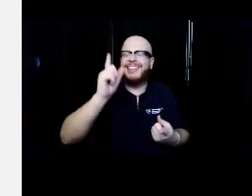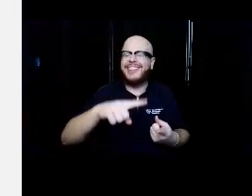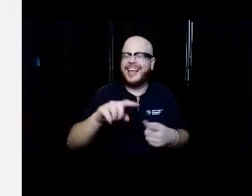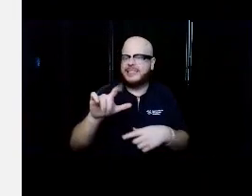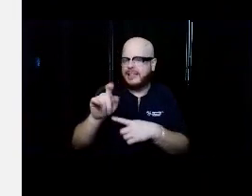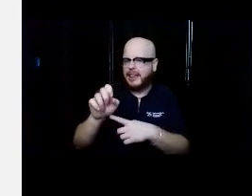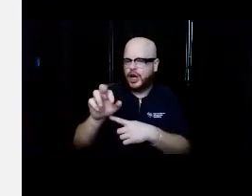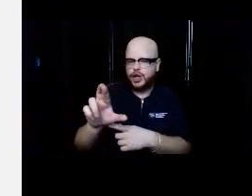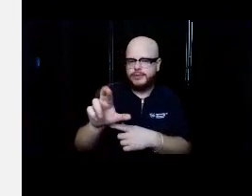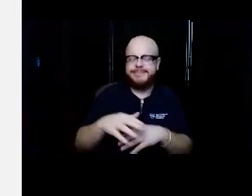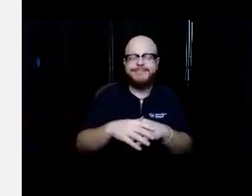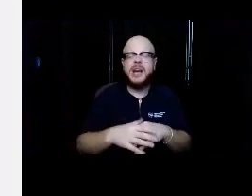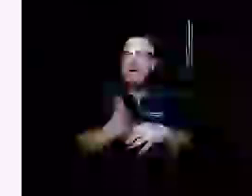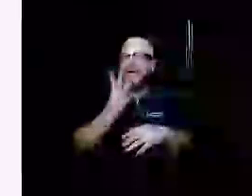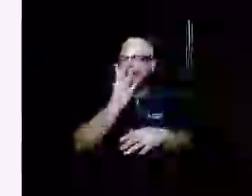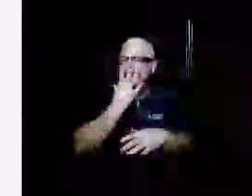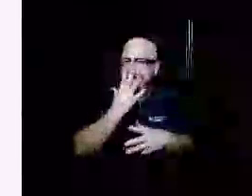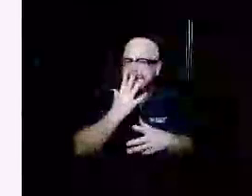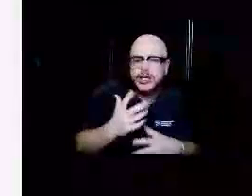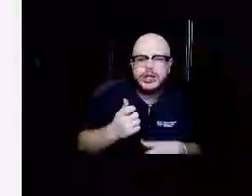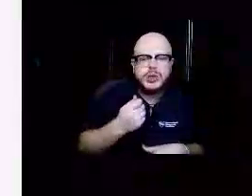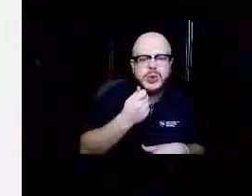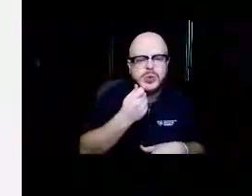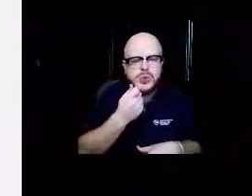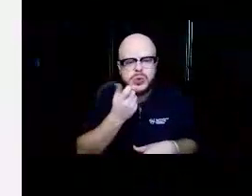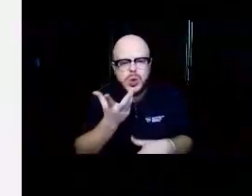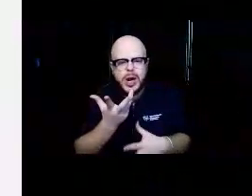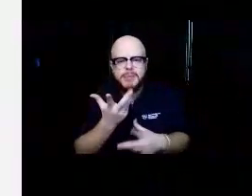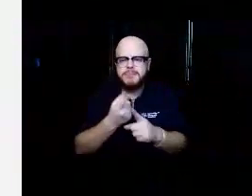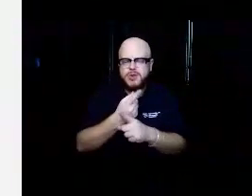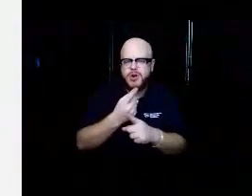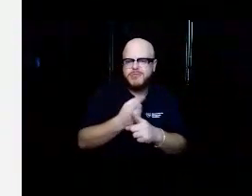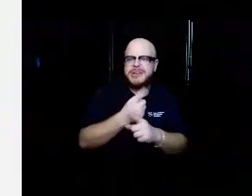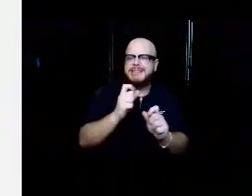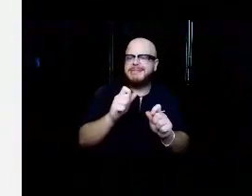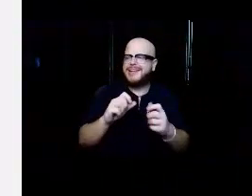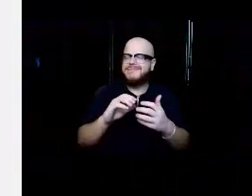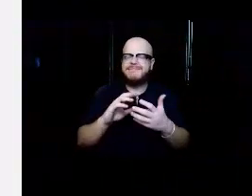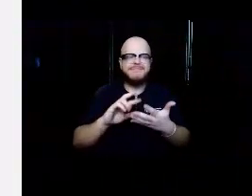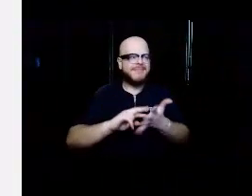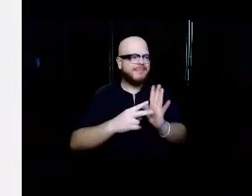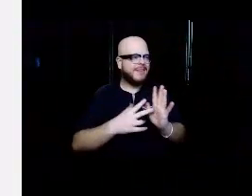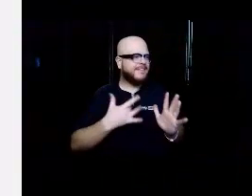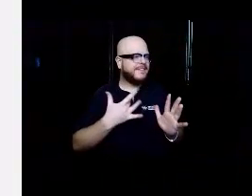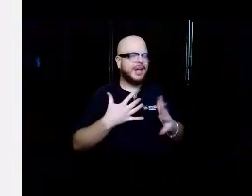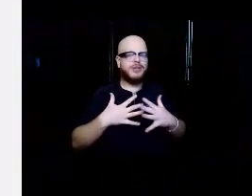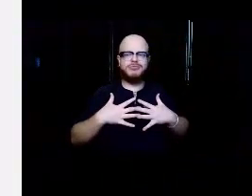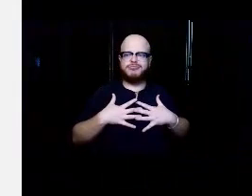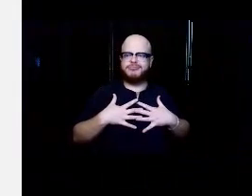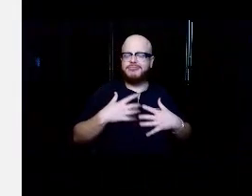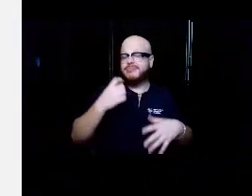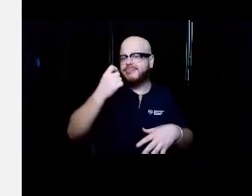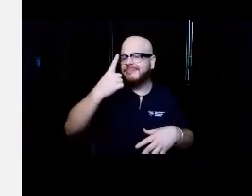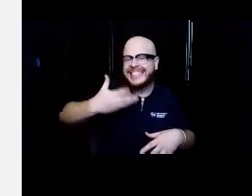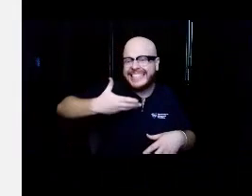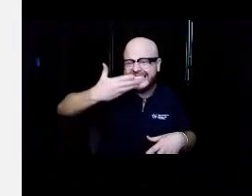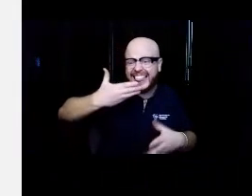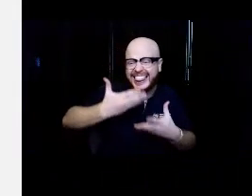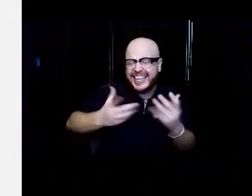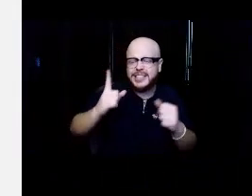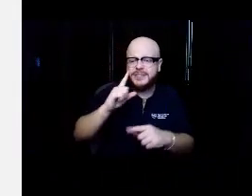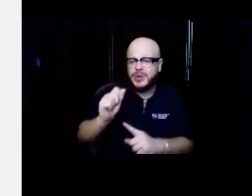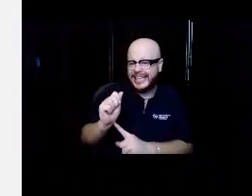calming environment. Be mindful that decor items such as candles, oil diffusers, and wax warmers can be